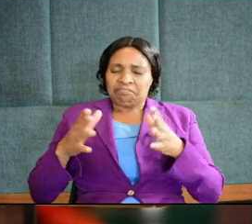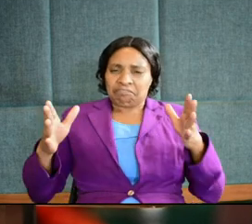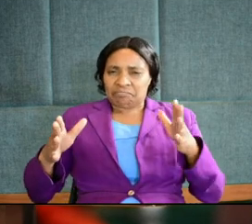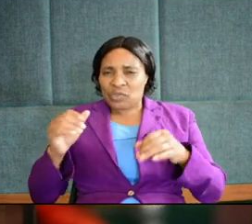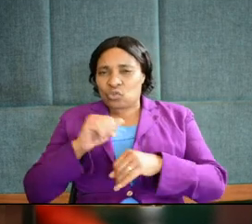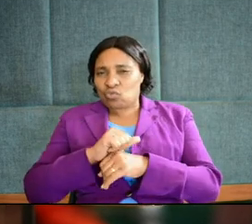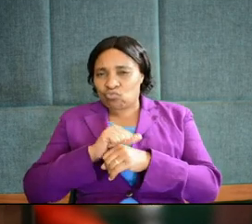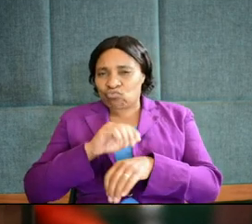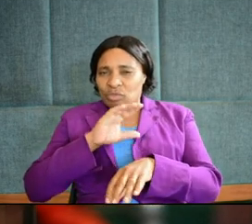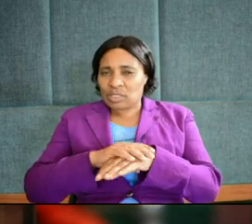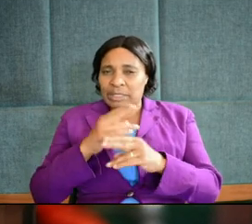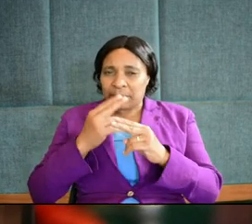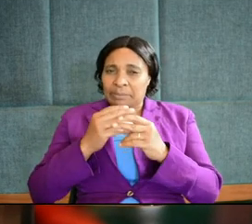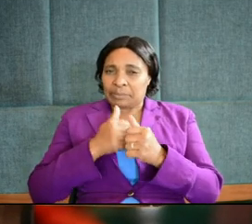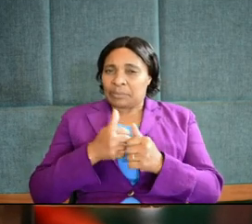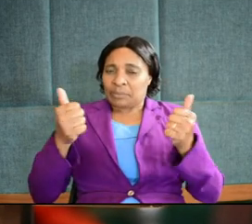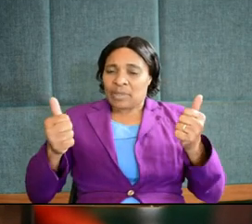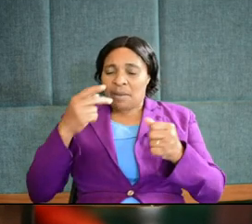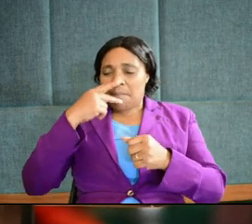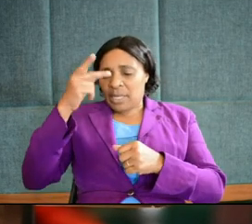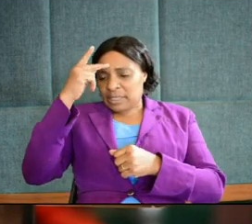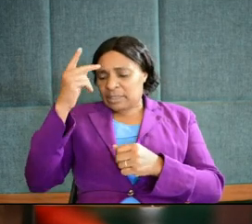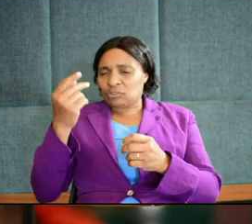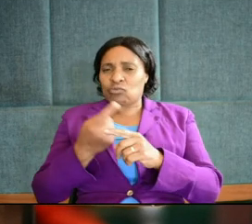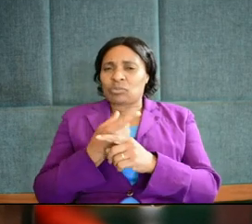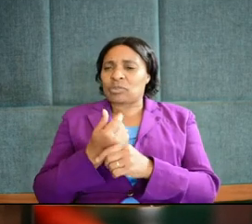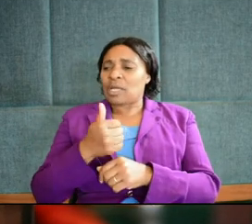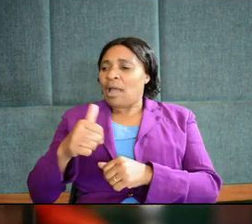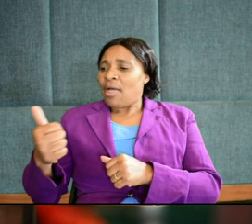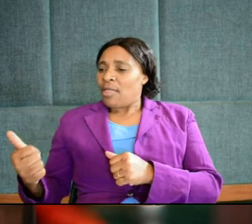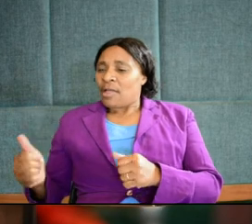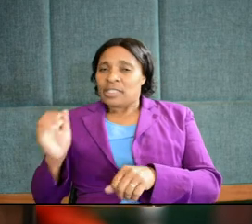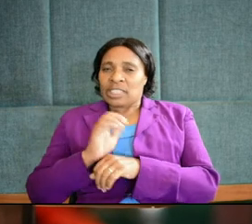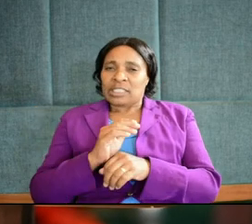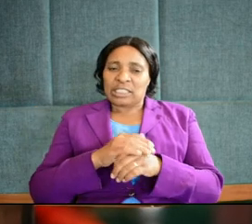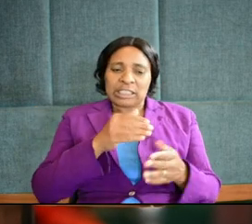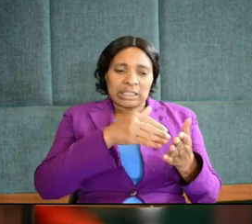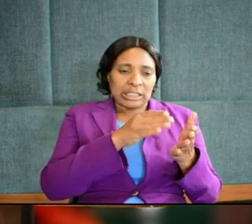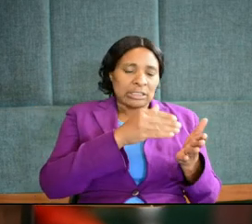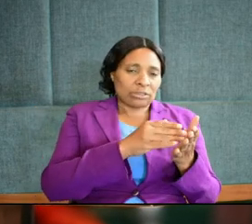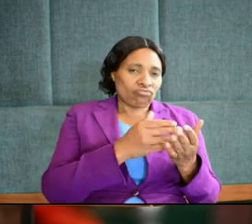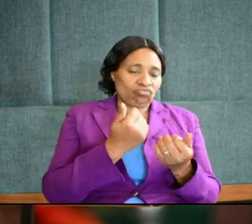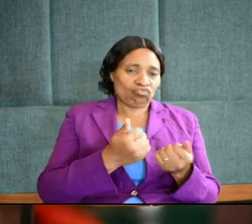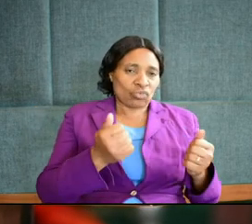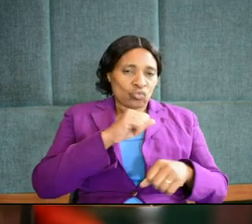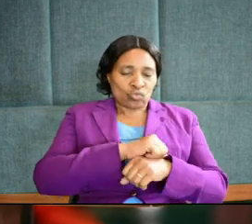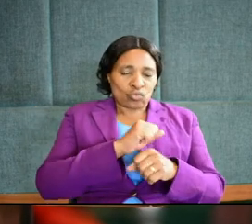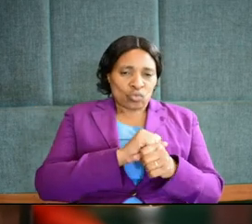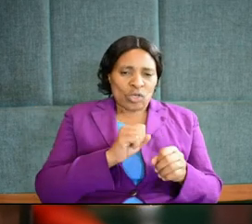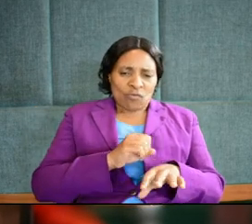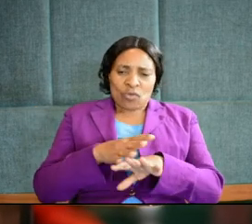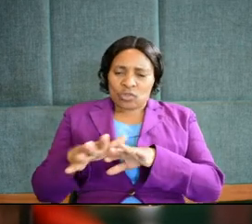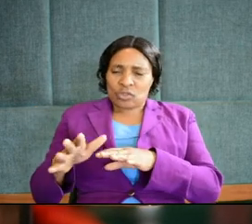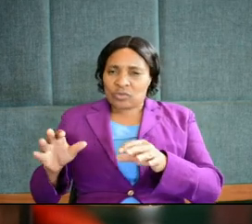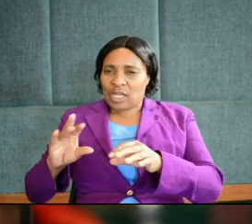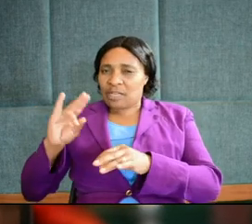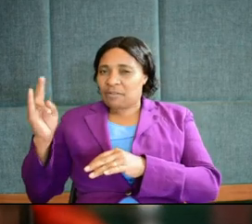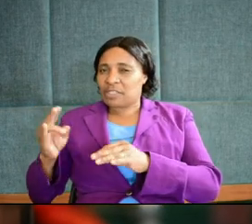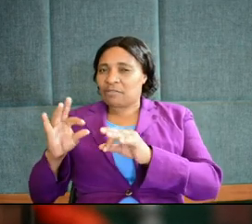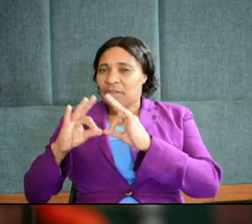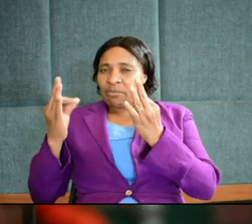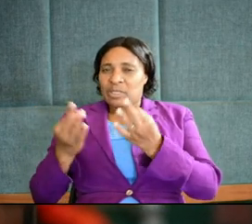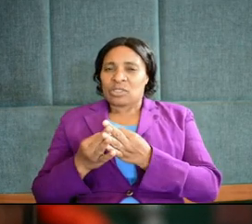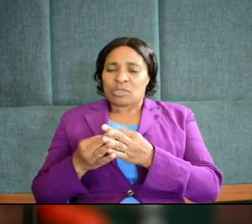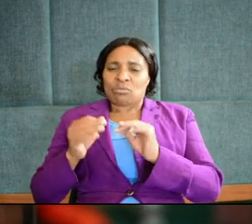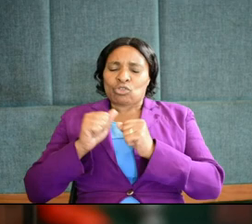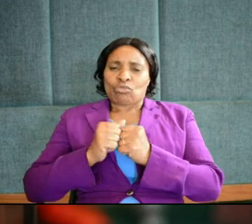name. Adventist parents from other churches began sending their children to the school. Influential non-Adventist families also